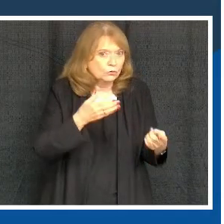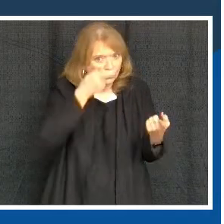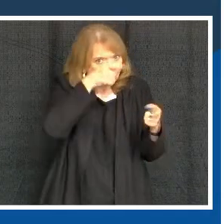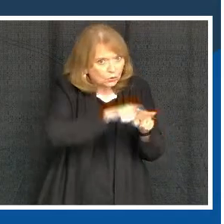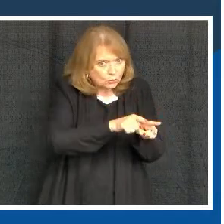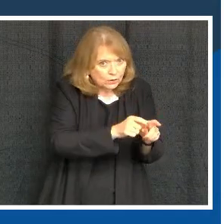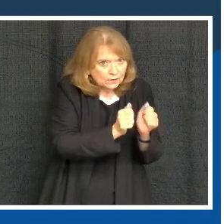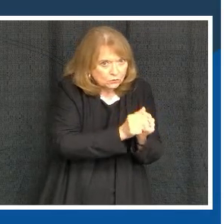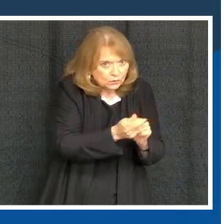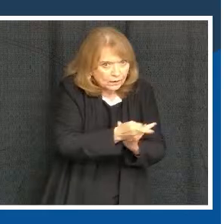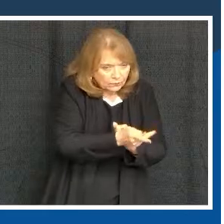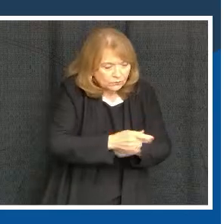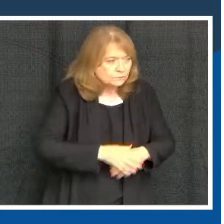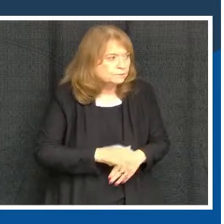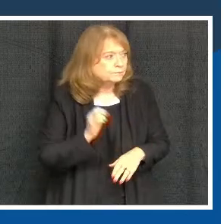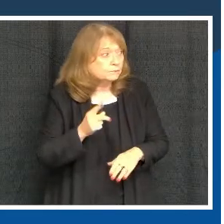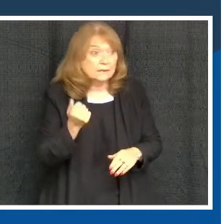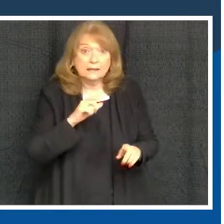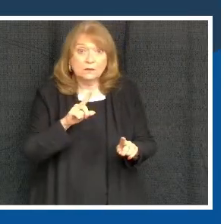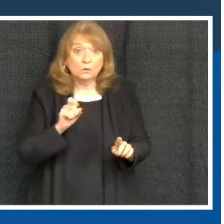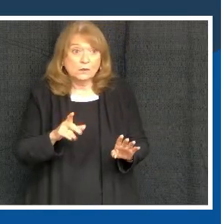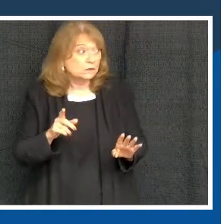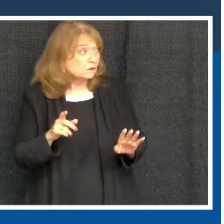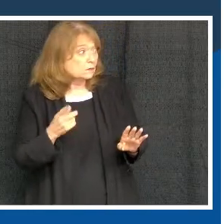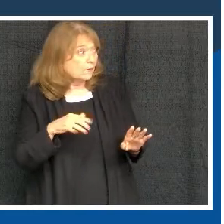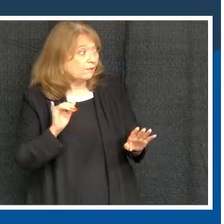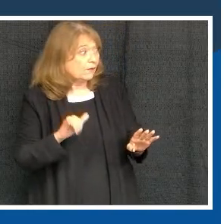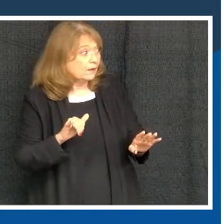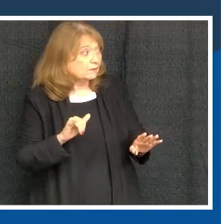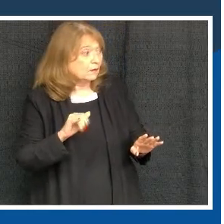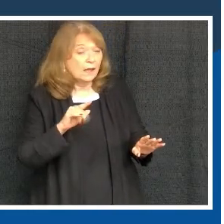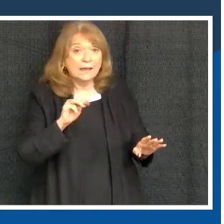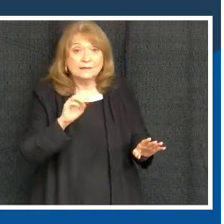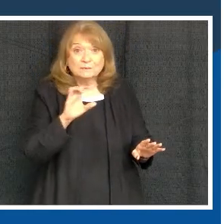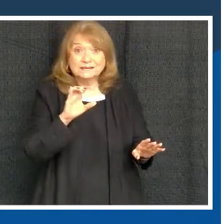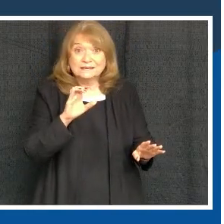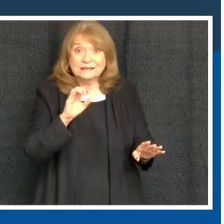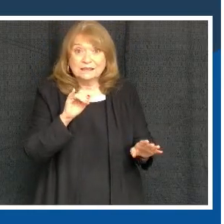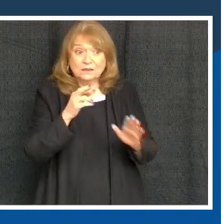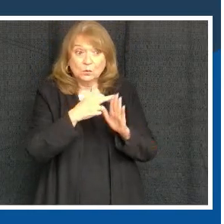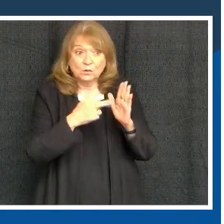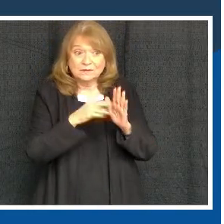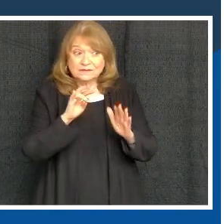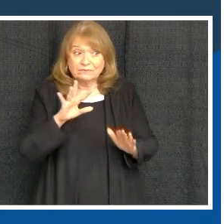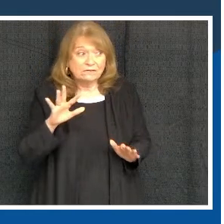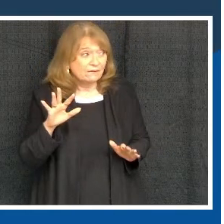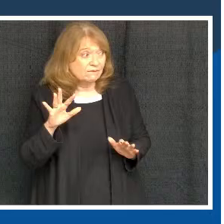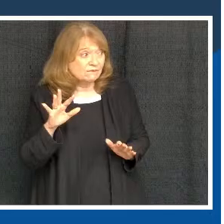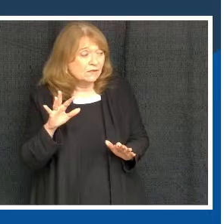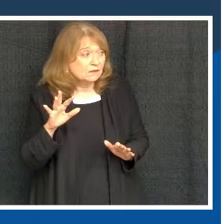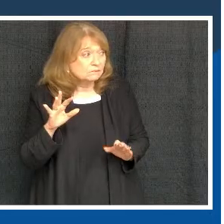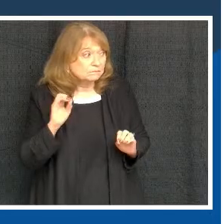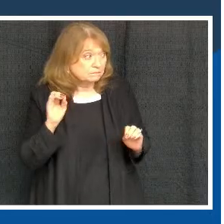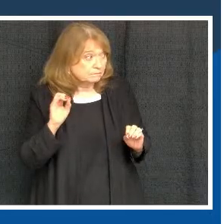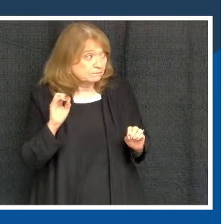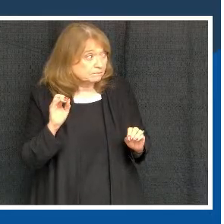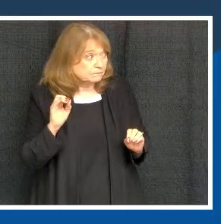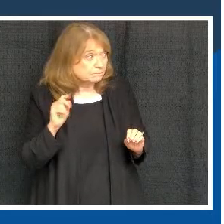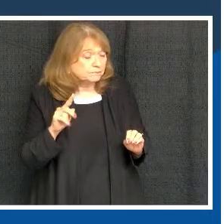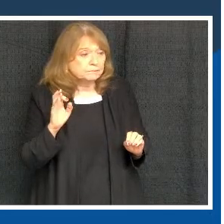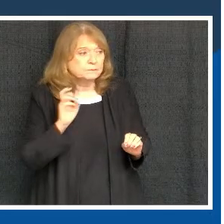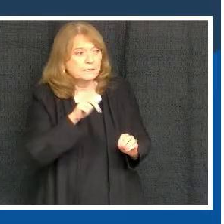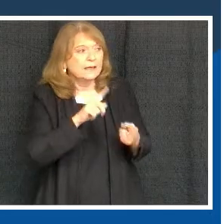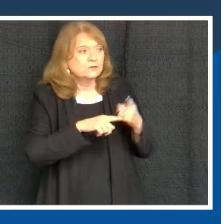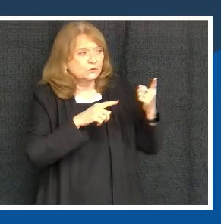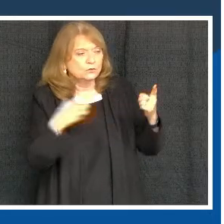item B, any questions about ordinance C, item C, ordinance 75? All right, back to you,